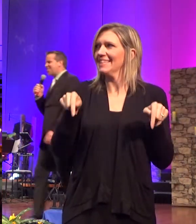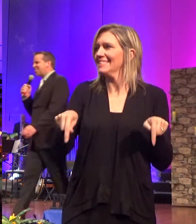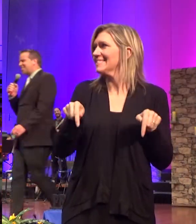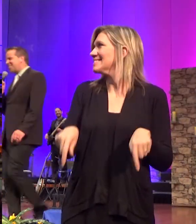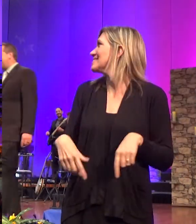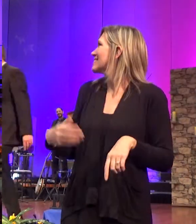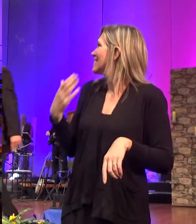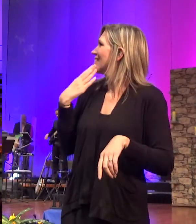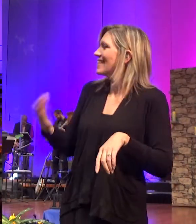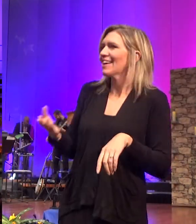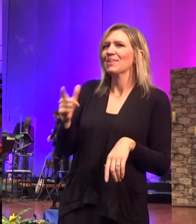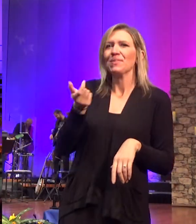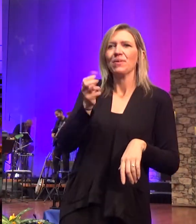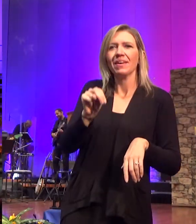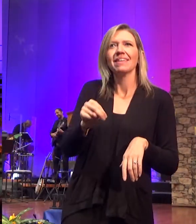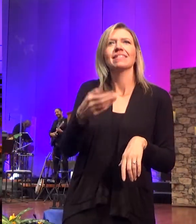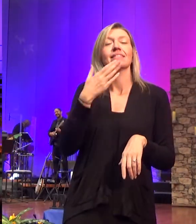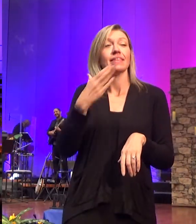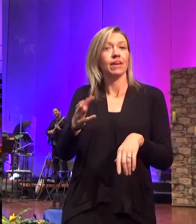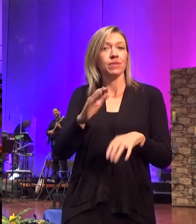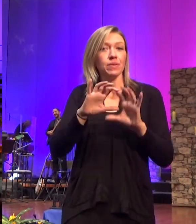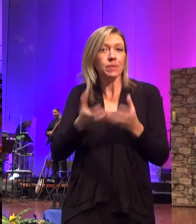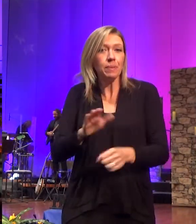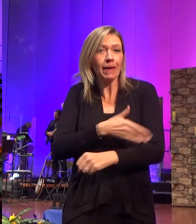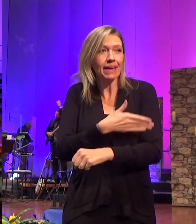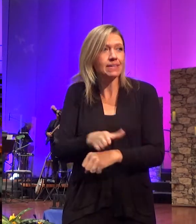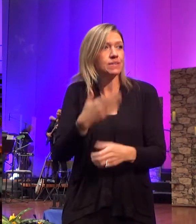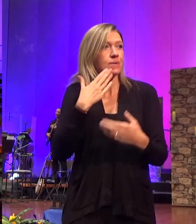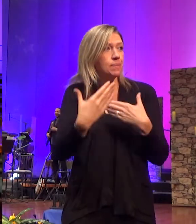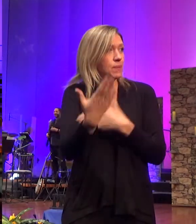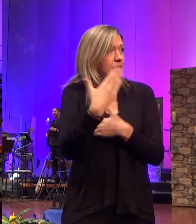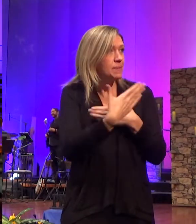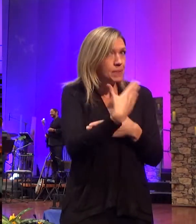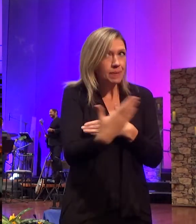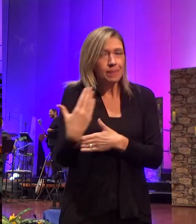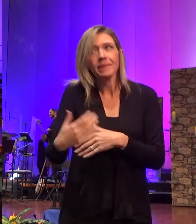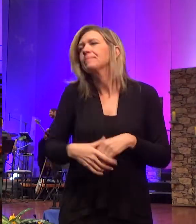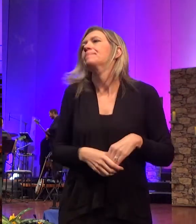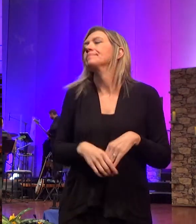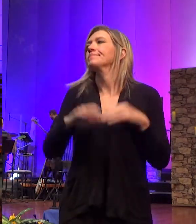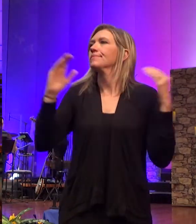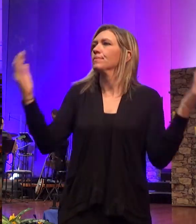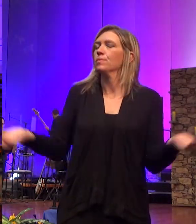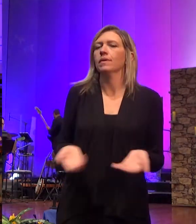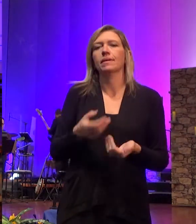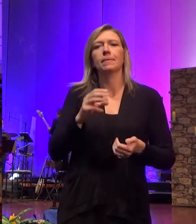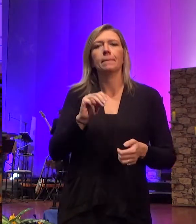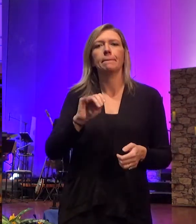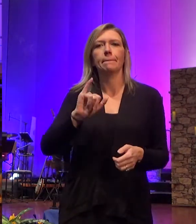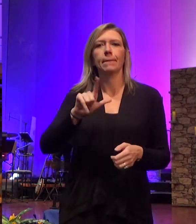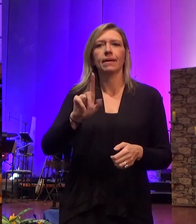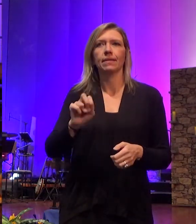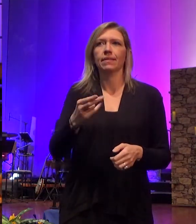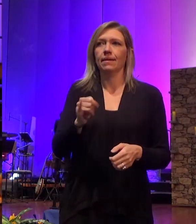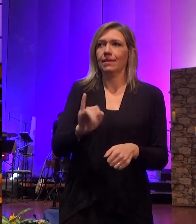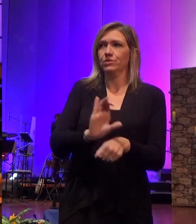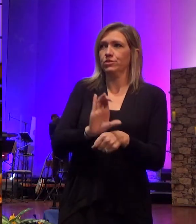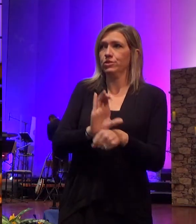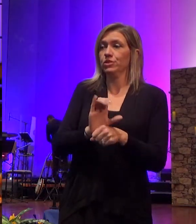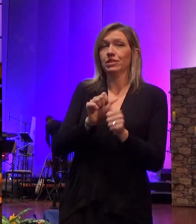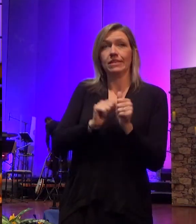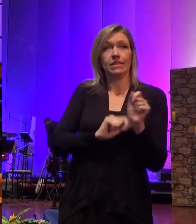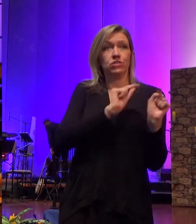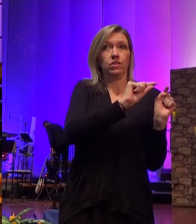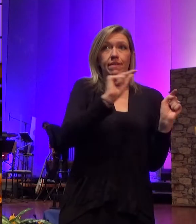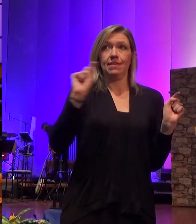Thank you, Lauren Seeley. Thank you, Mile High Band. Good morning, everyone. Welcome to Mile High Church. Each and every one of